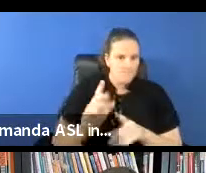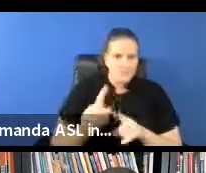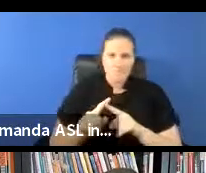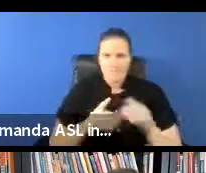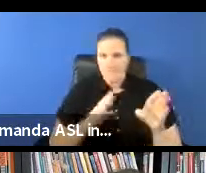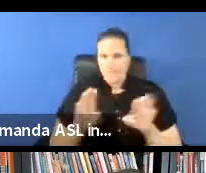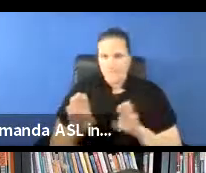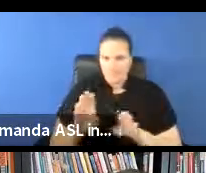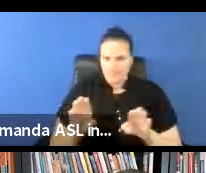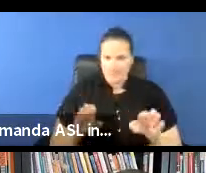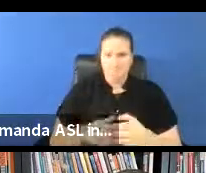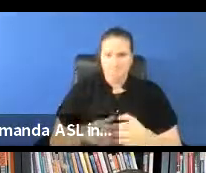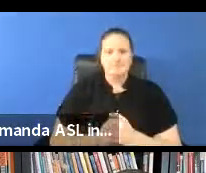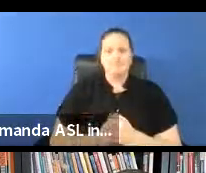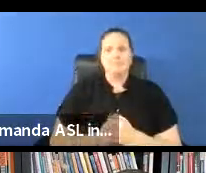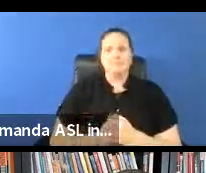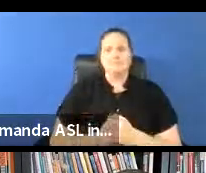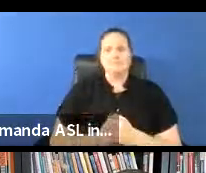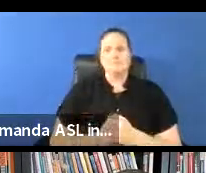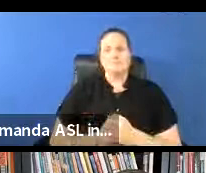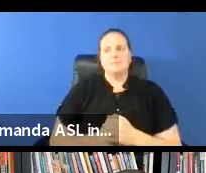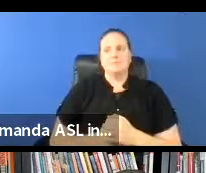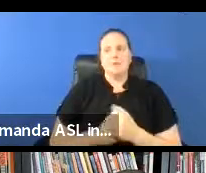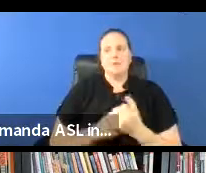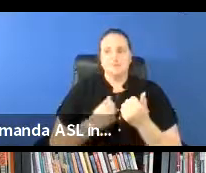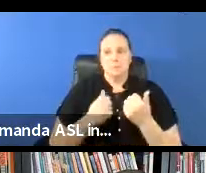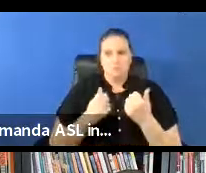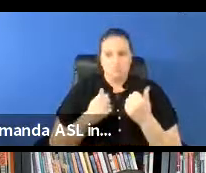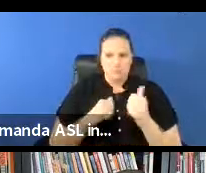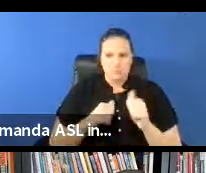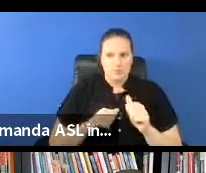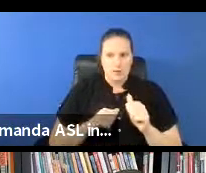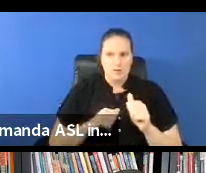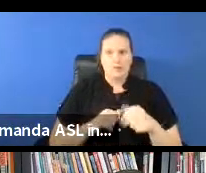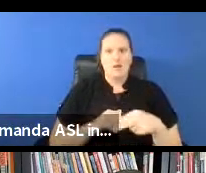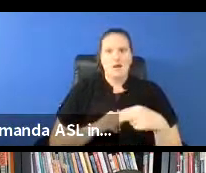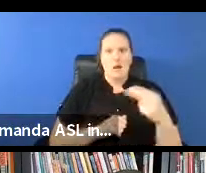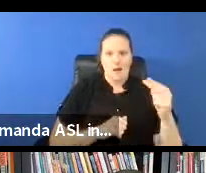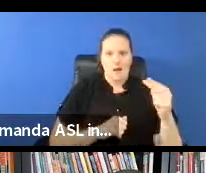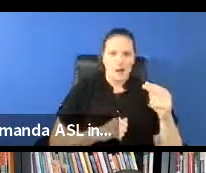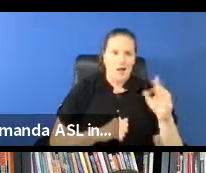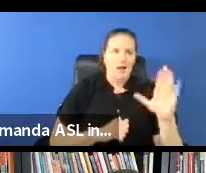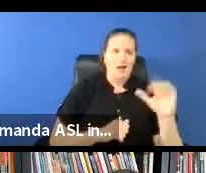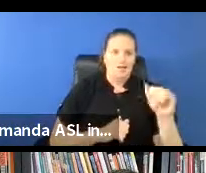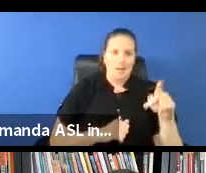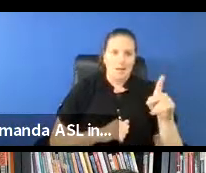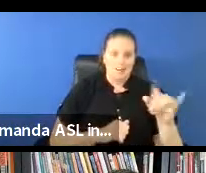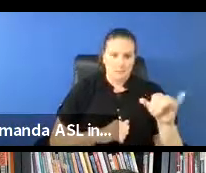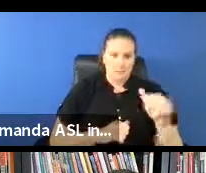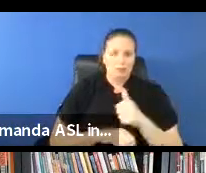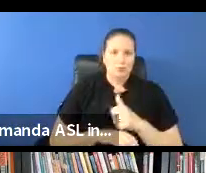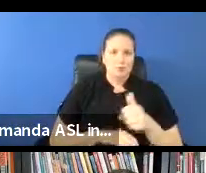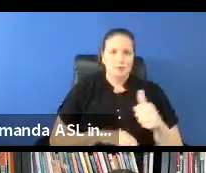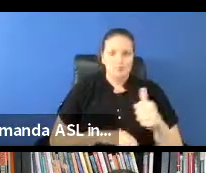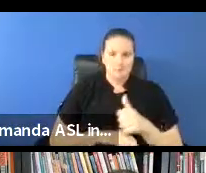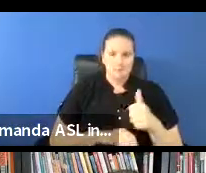We're trying to, by creating high capacity transit as well as